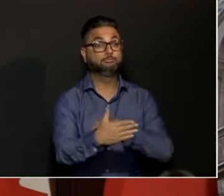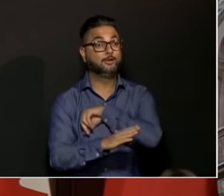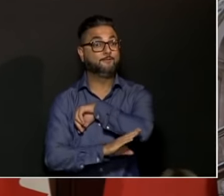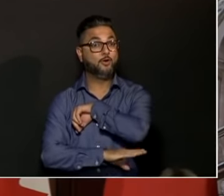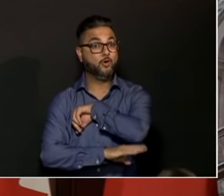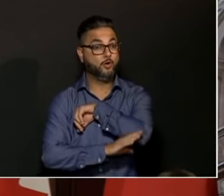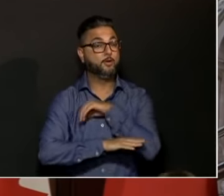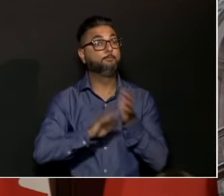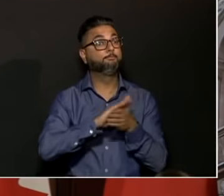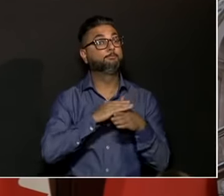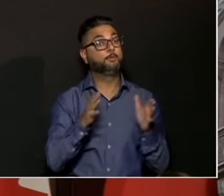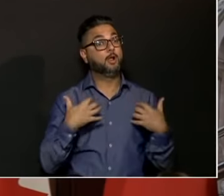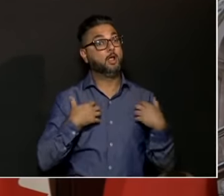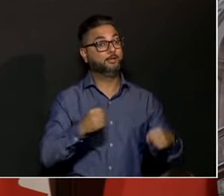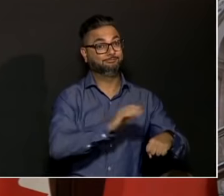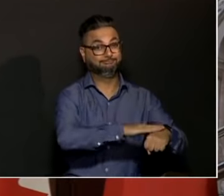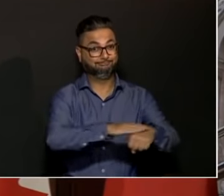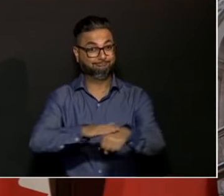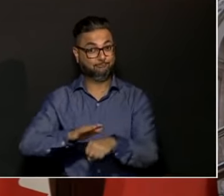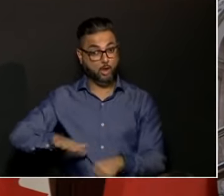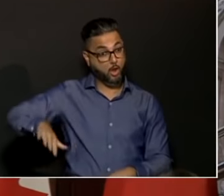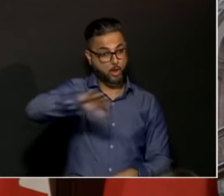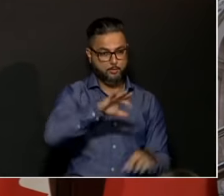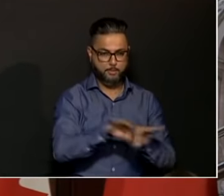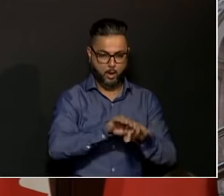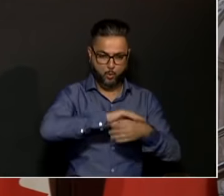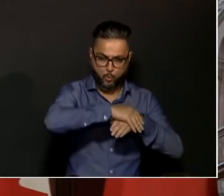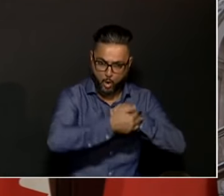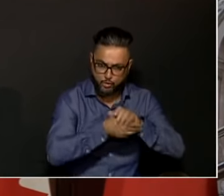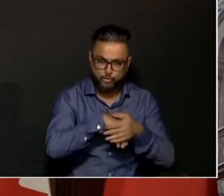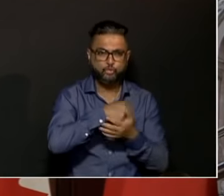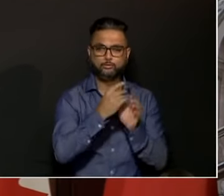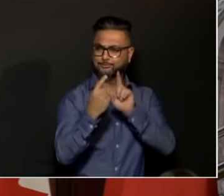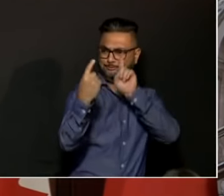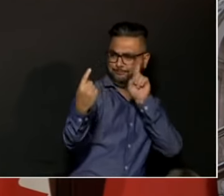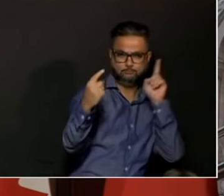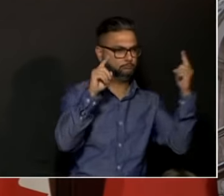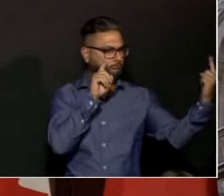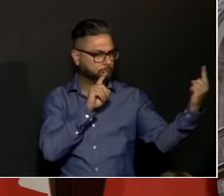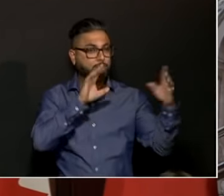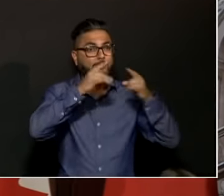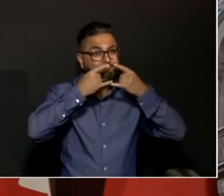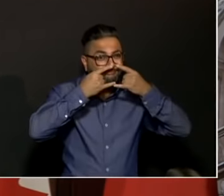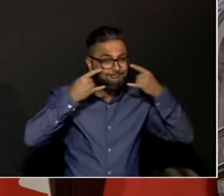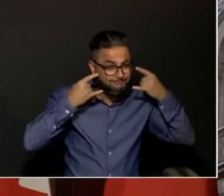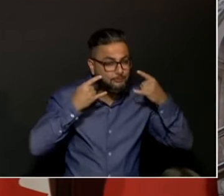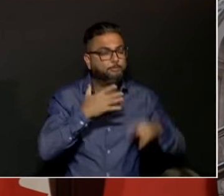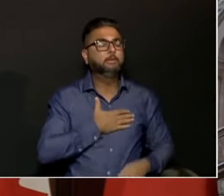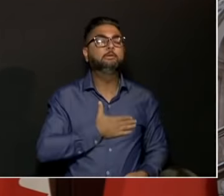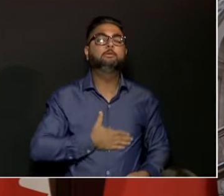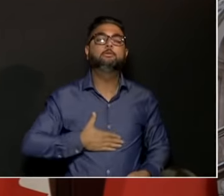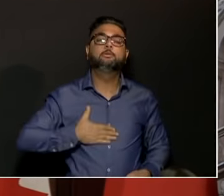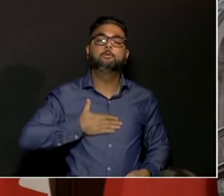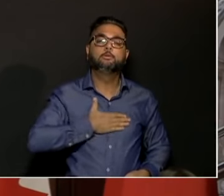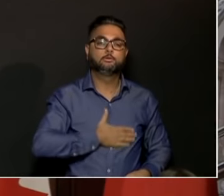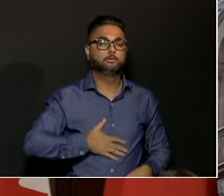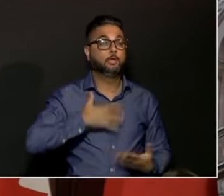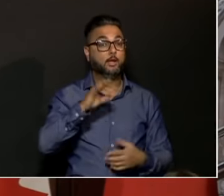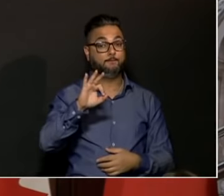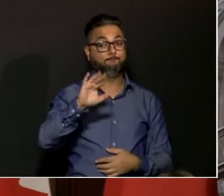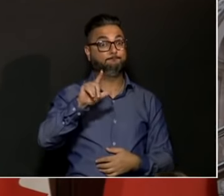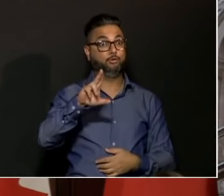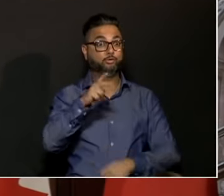hands, practice physical distancing, wear a mask, and please get a flu shot. It's these simple things that can